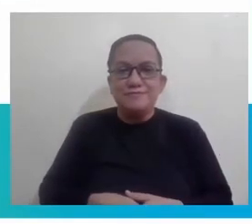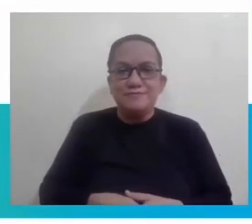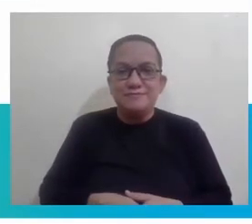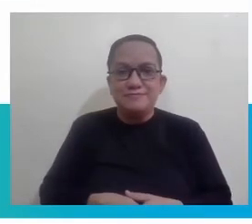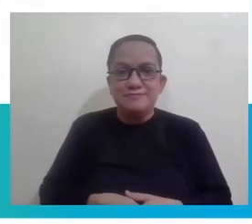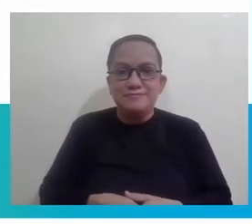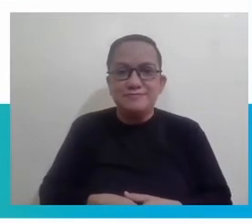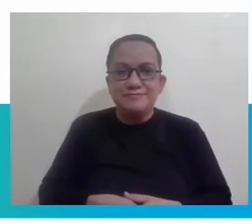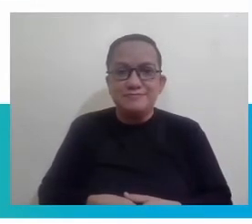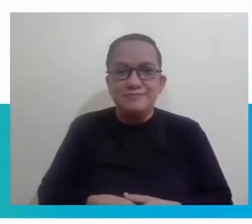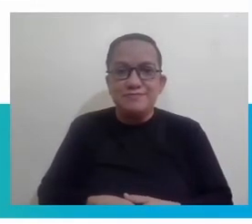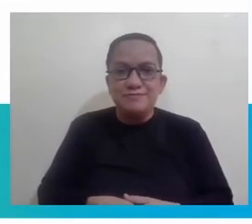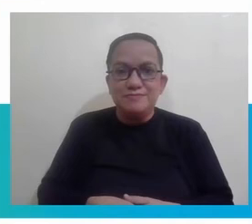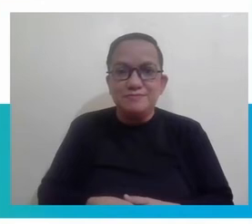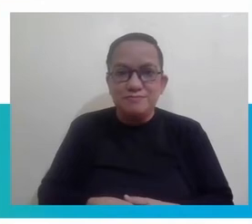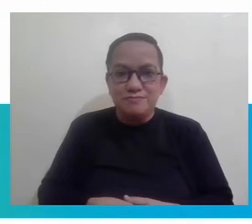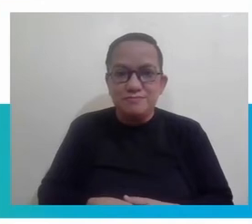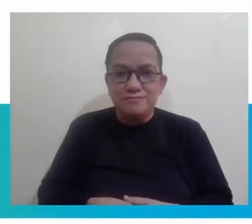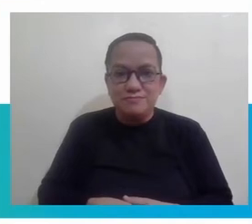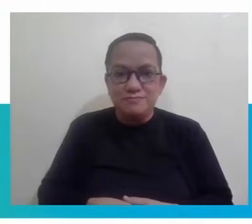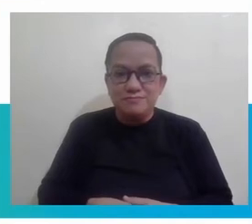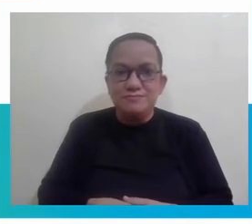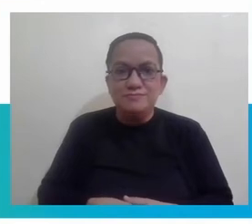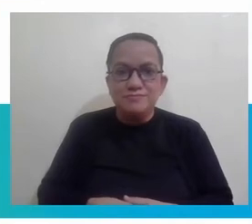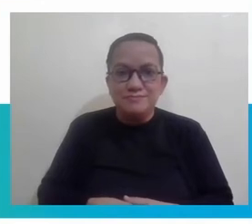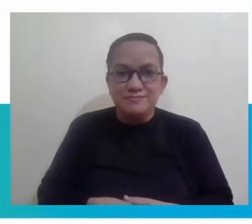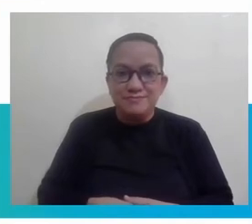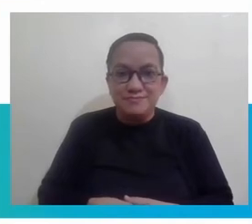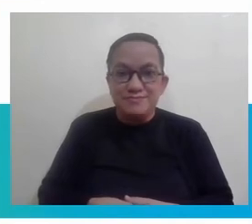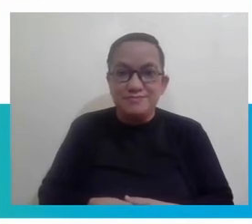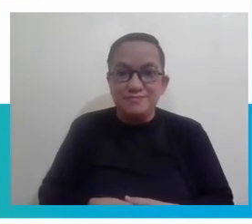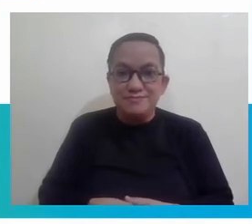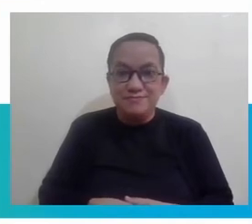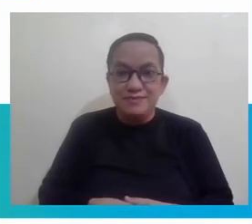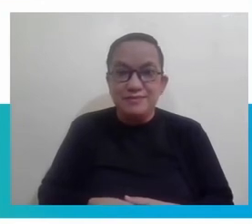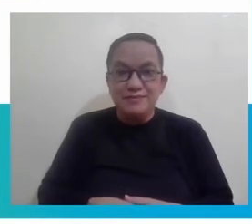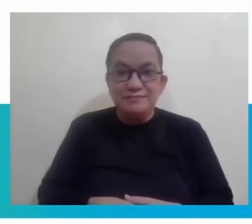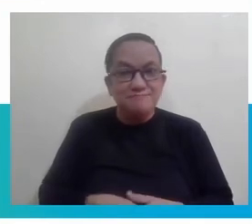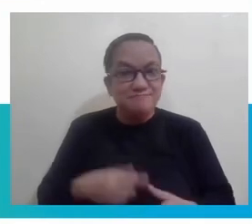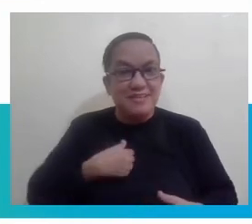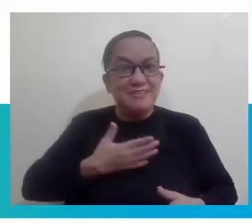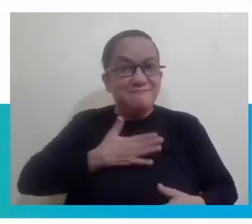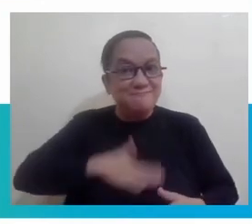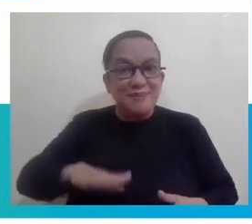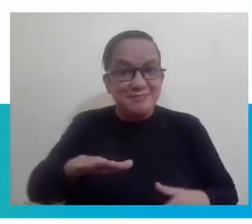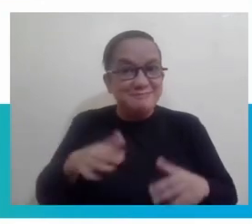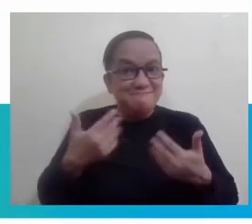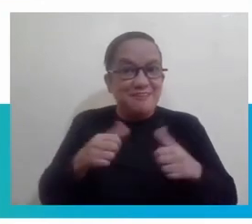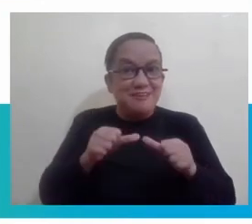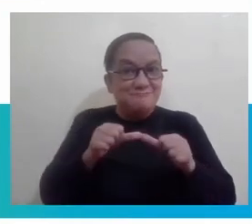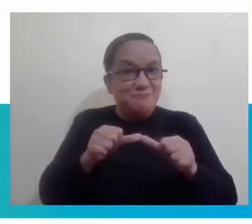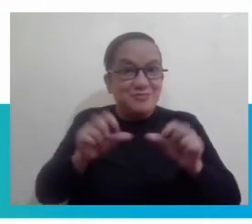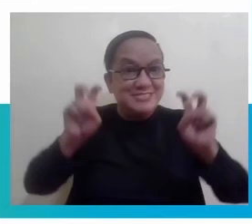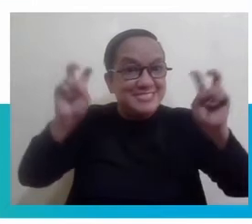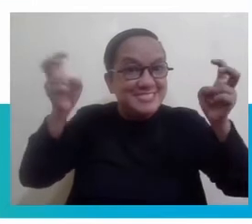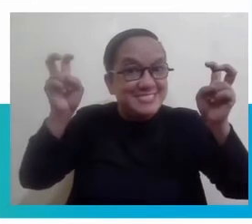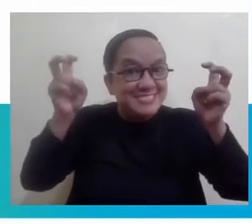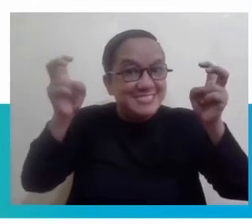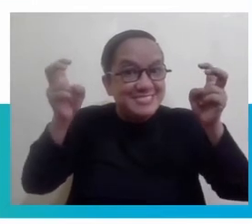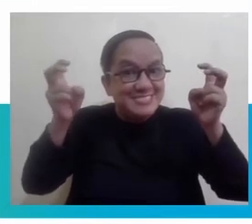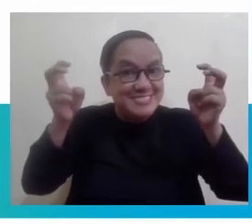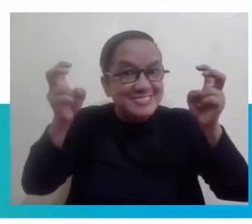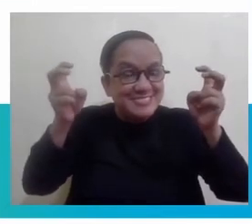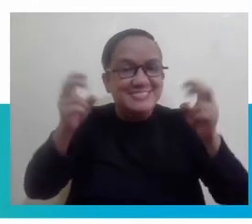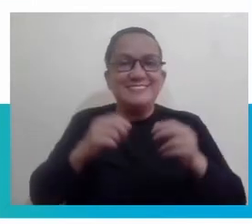Yes, certainly. I'd like to continue the theme that I started with, concluded with, that